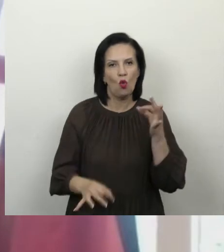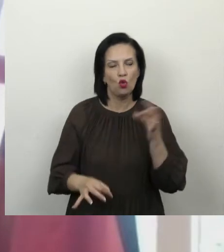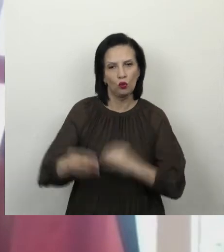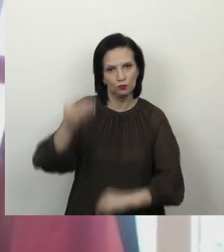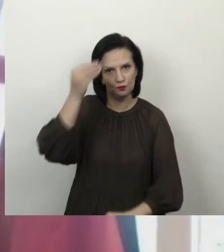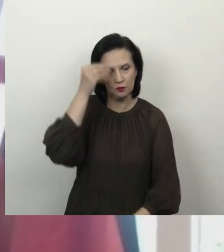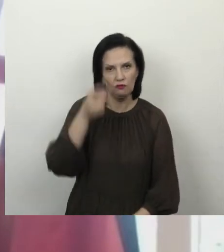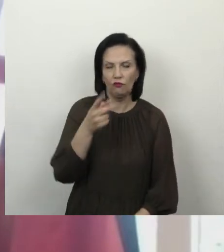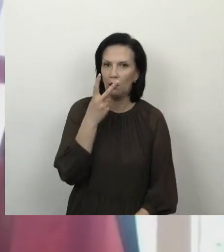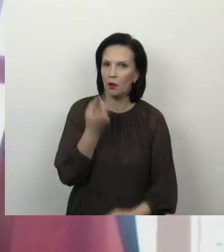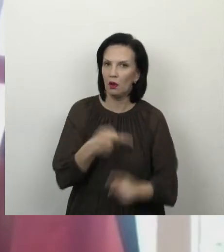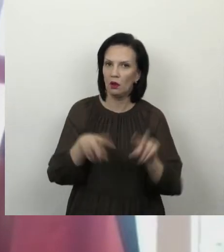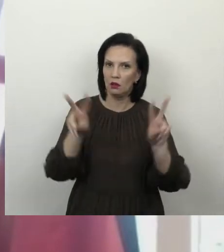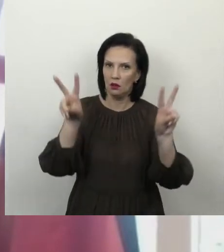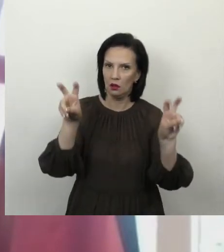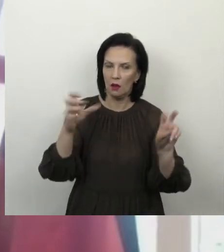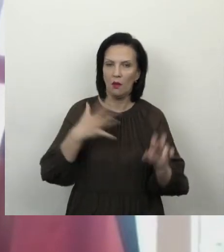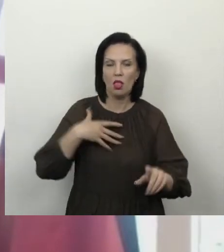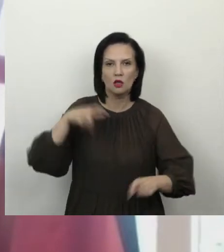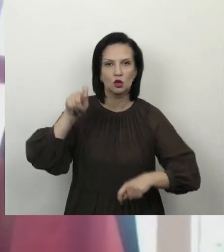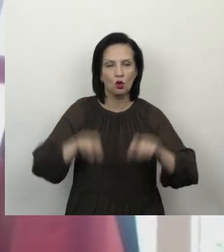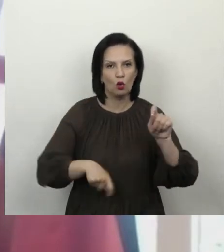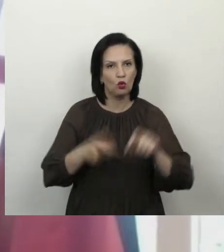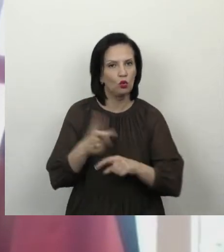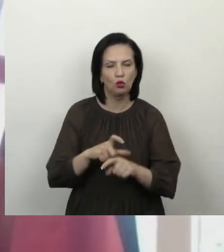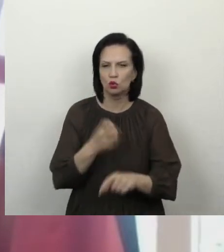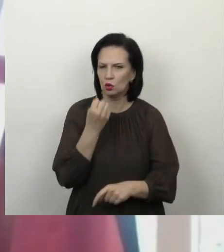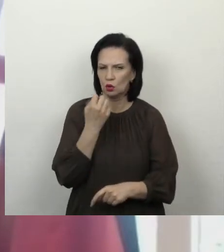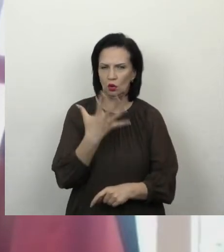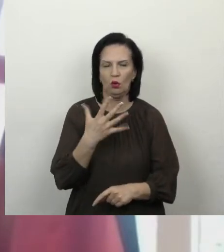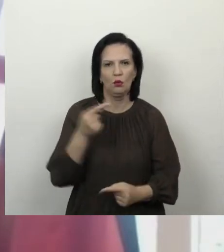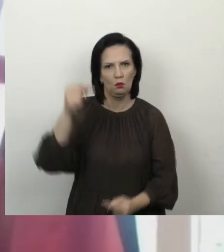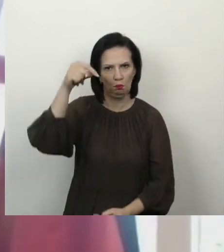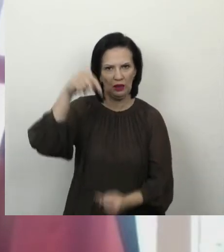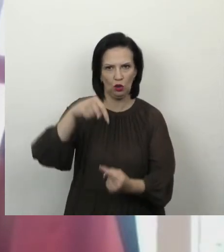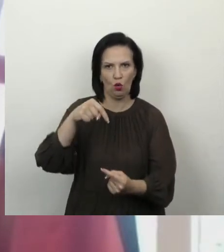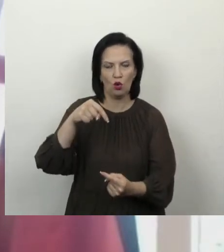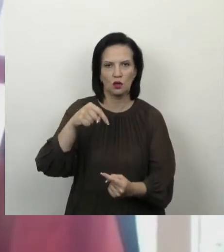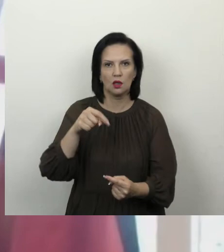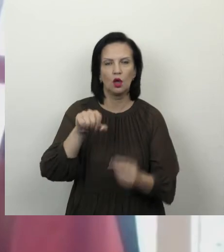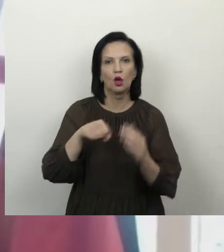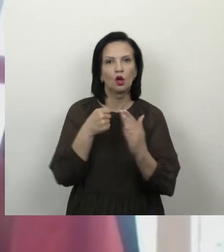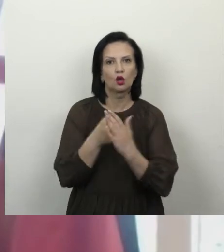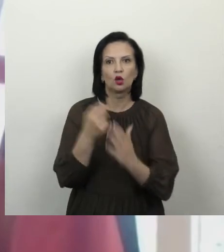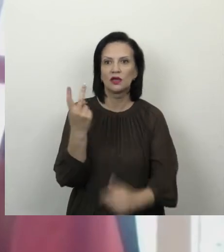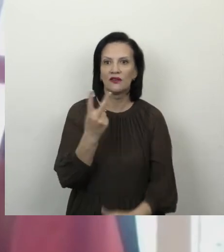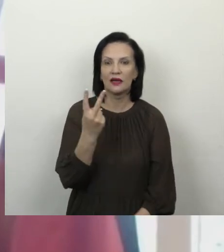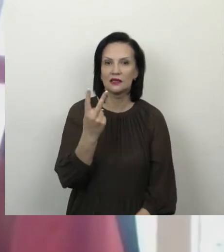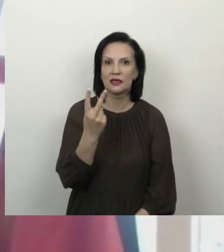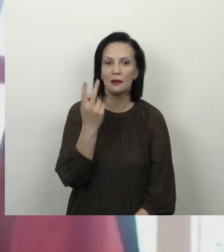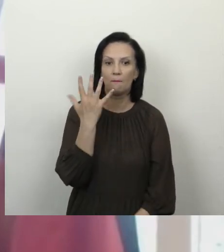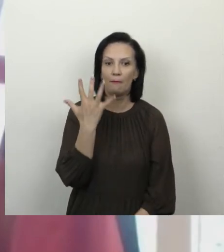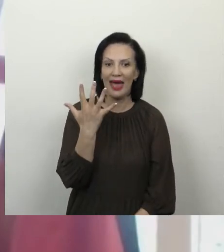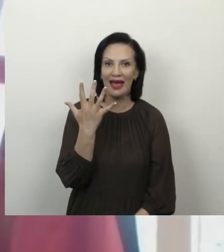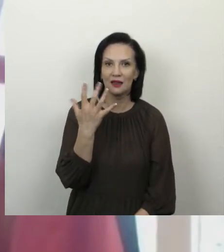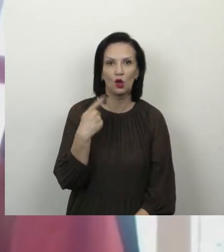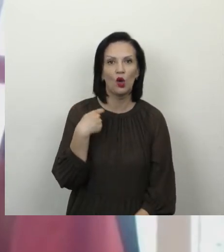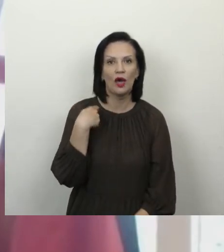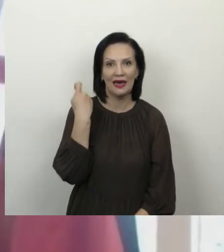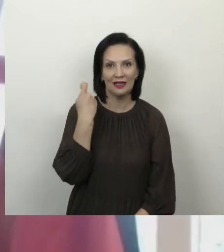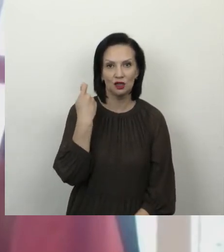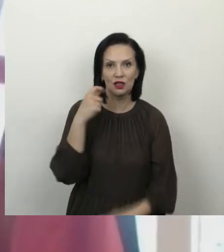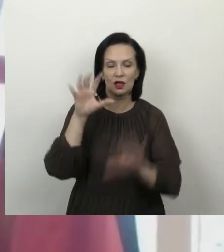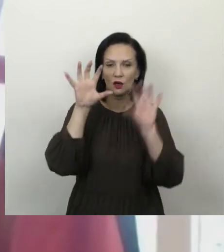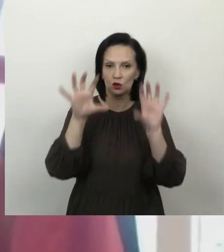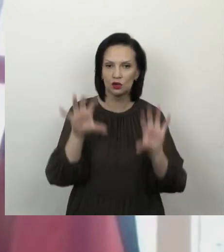our conference fits perfectly to the 25th anniversary of your constitution in Ukraine.